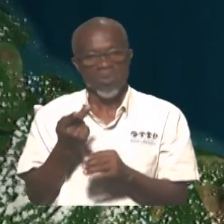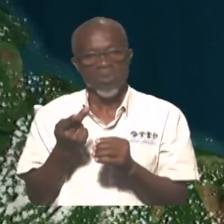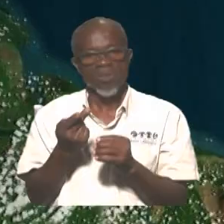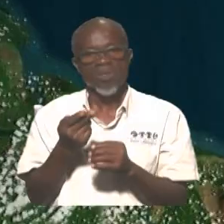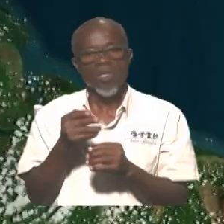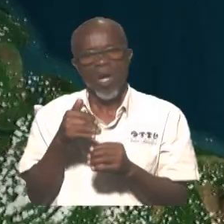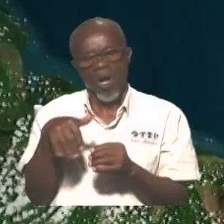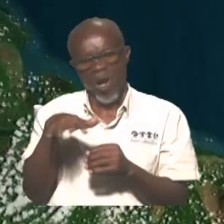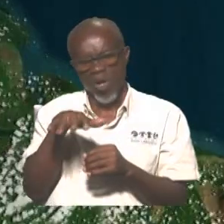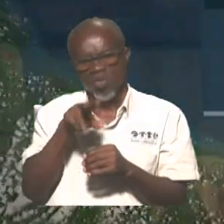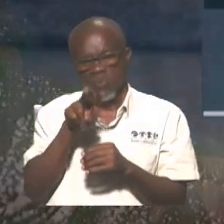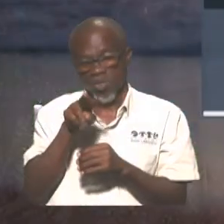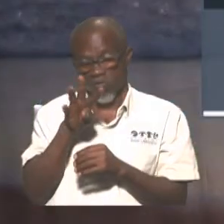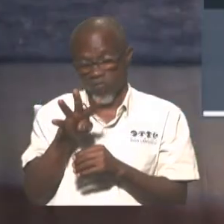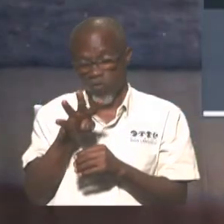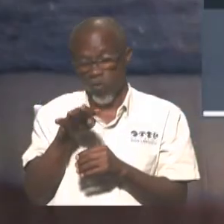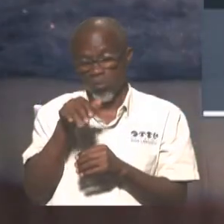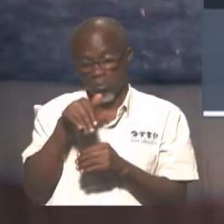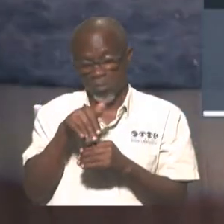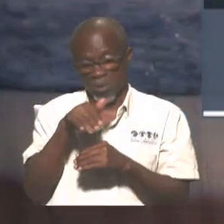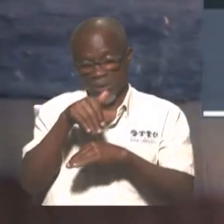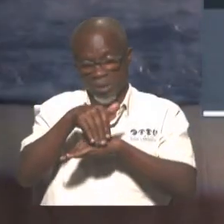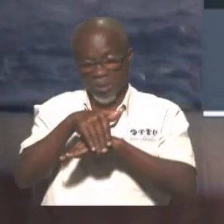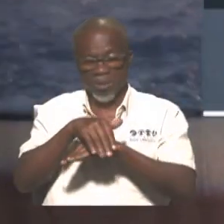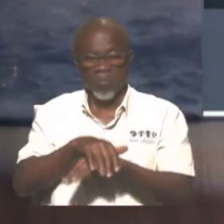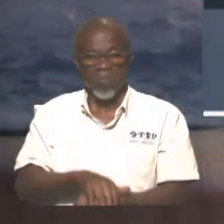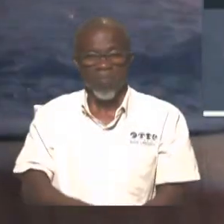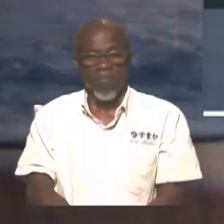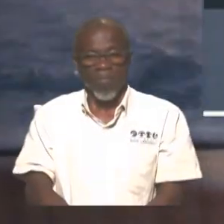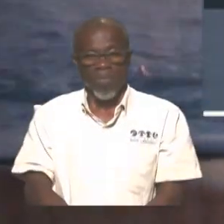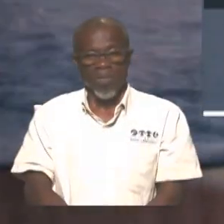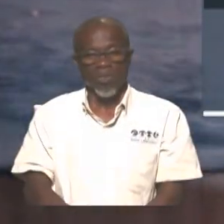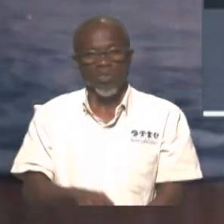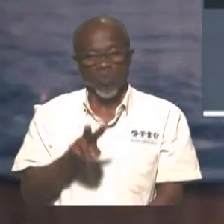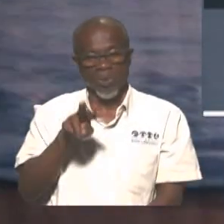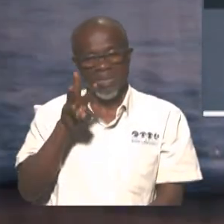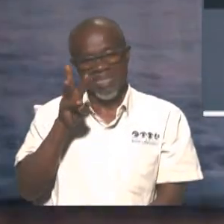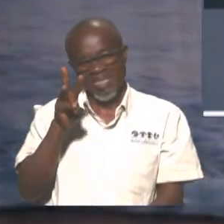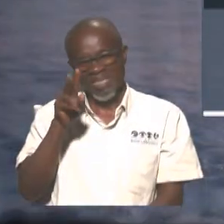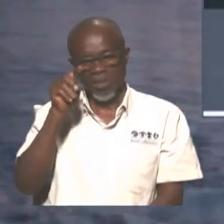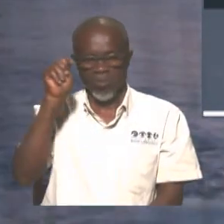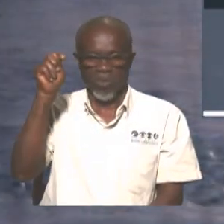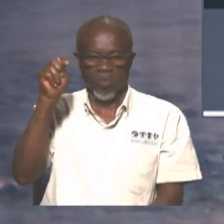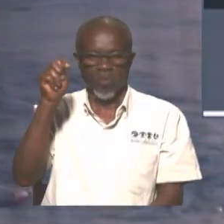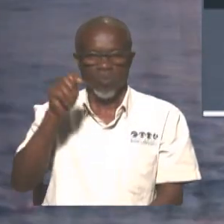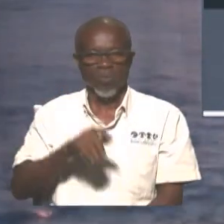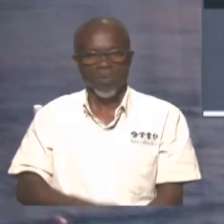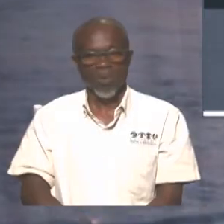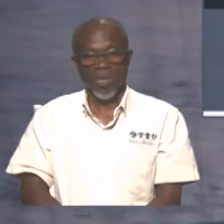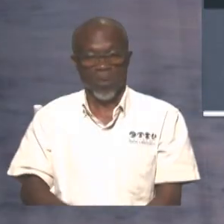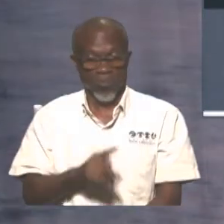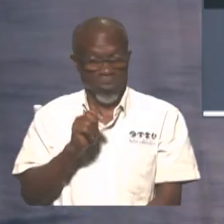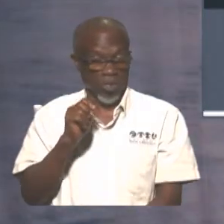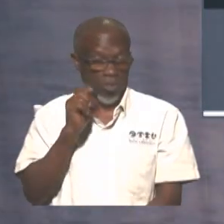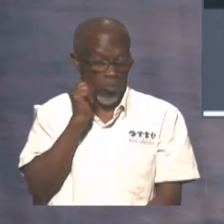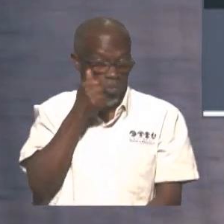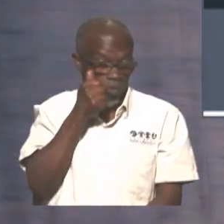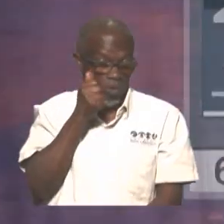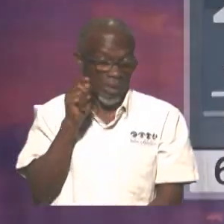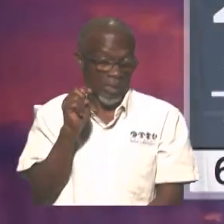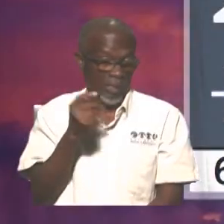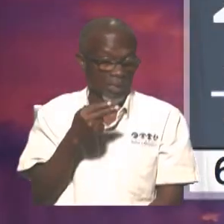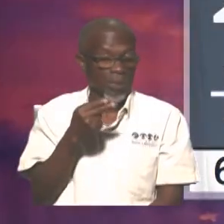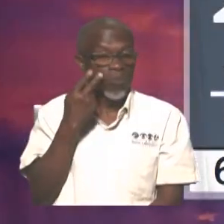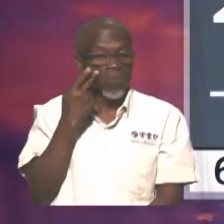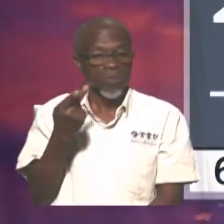dipping to around 24 degrees in Trinidad and 26 over in Tobago. Now looking ahead to Thursday, it stays mostly